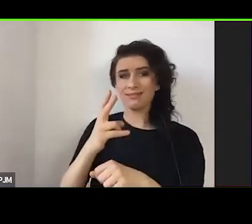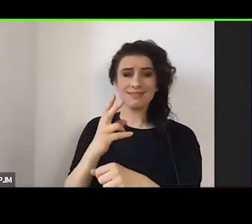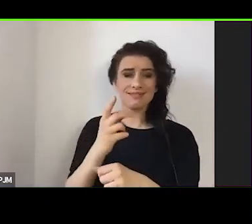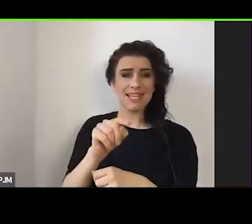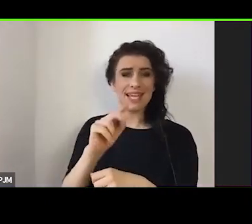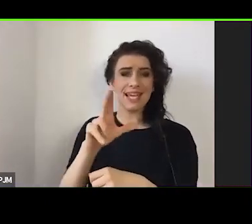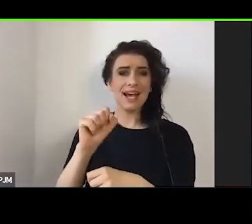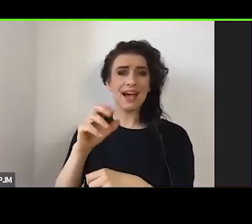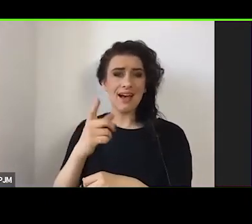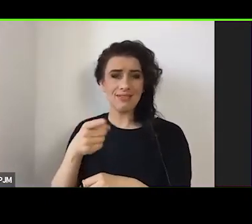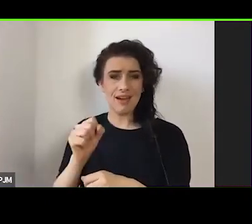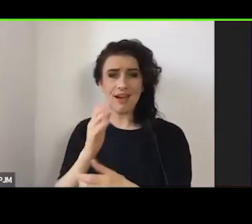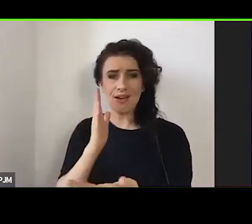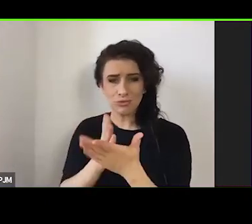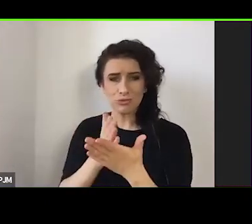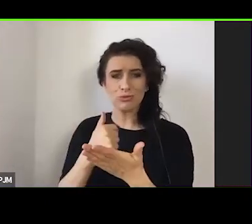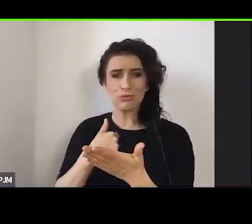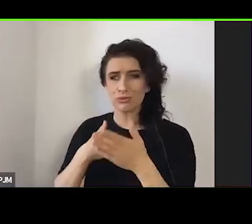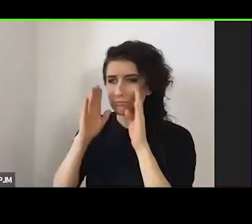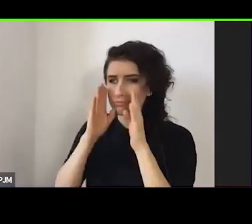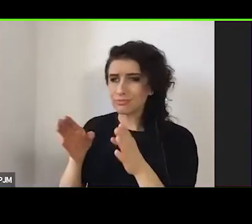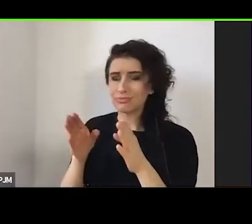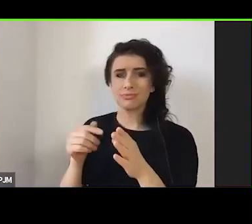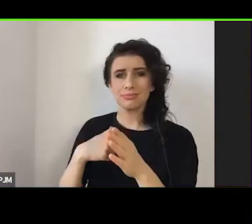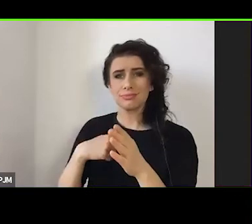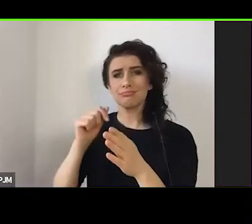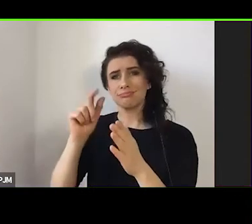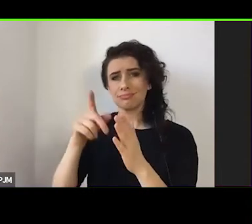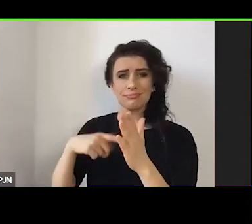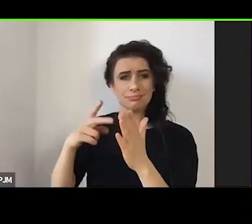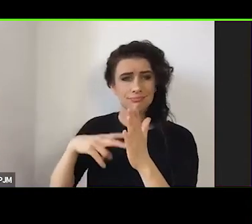and then I just continue, because I can talk a lot.